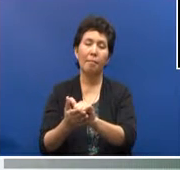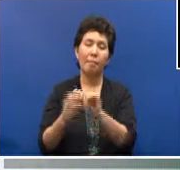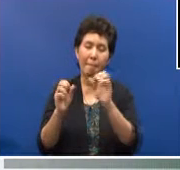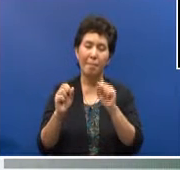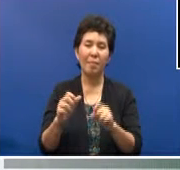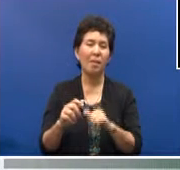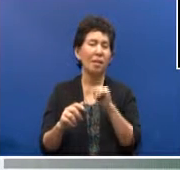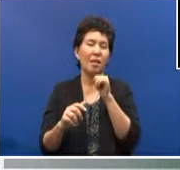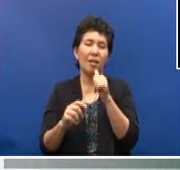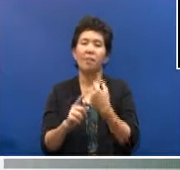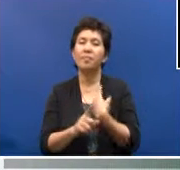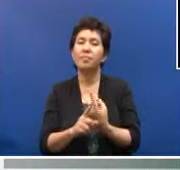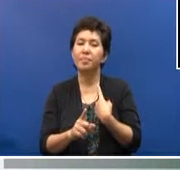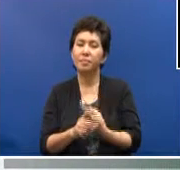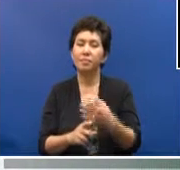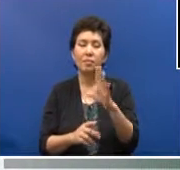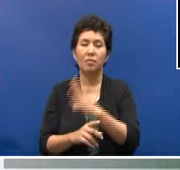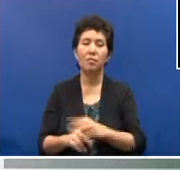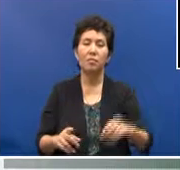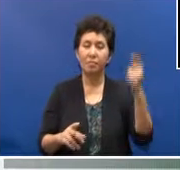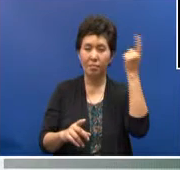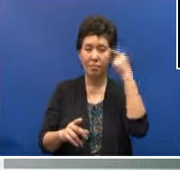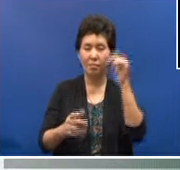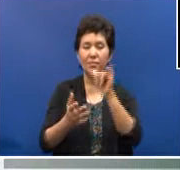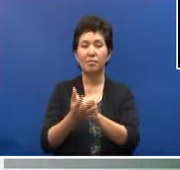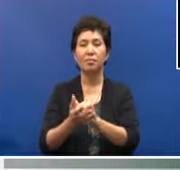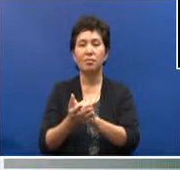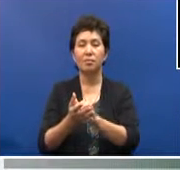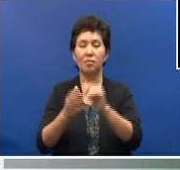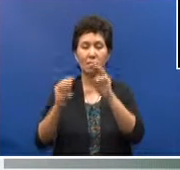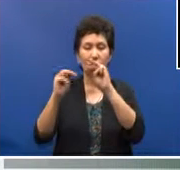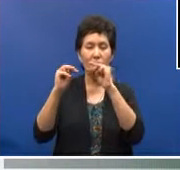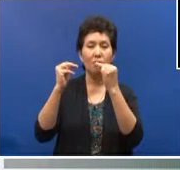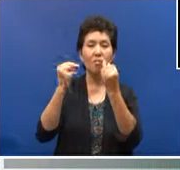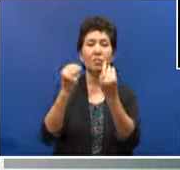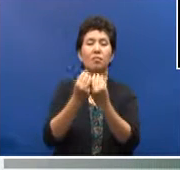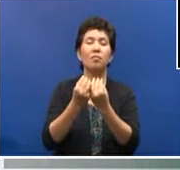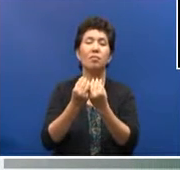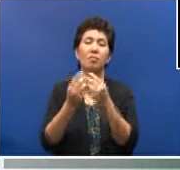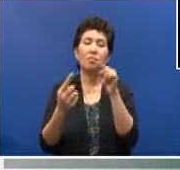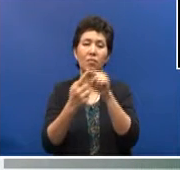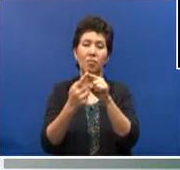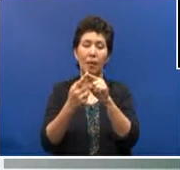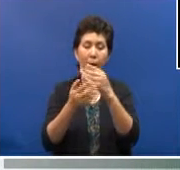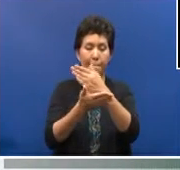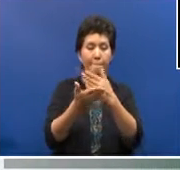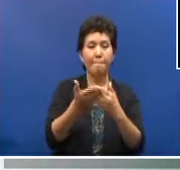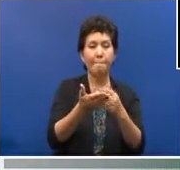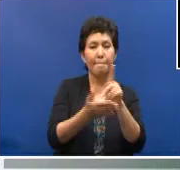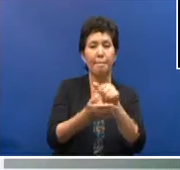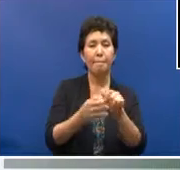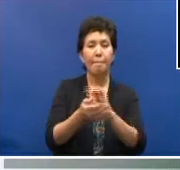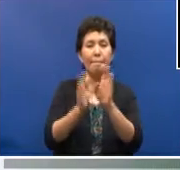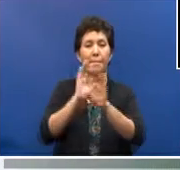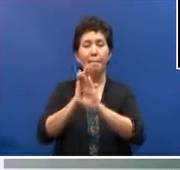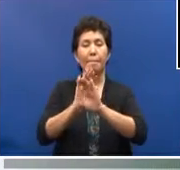true. Okay, so stereotypes usually link with negative traits, okay, to a particular ethnic group. For